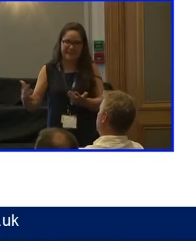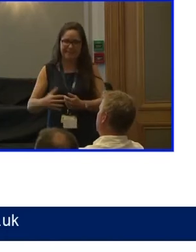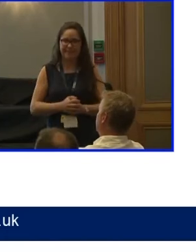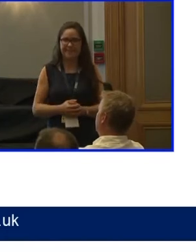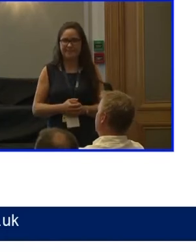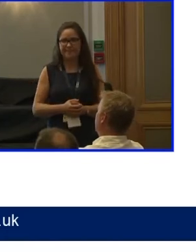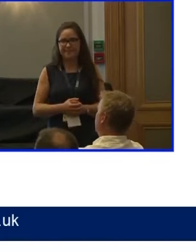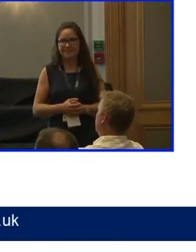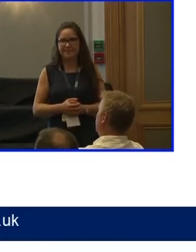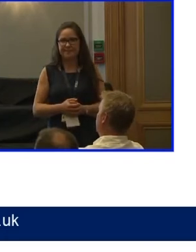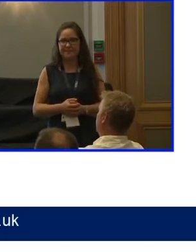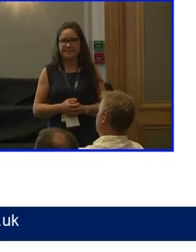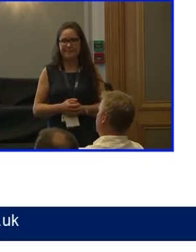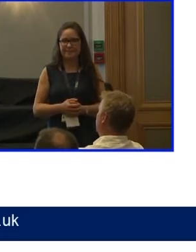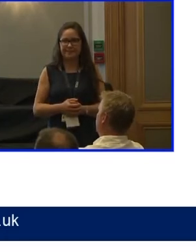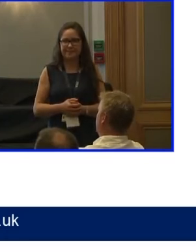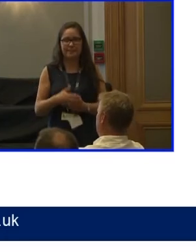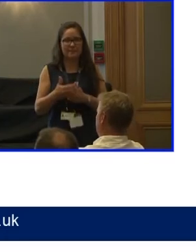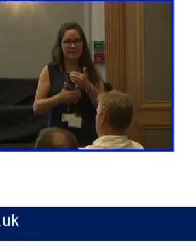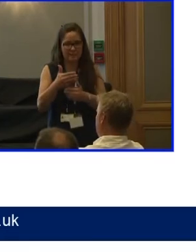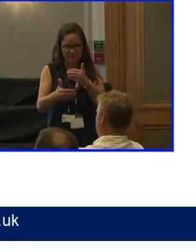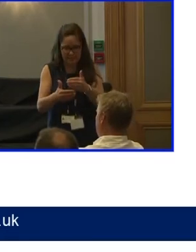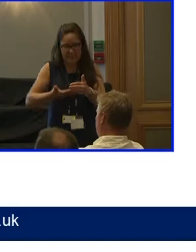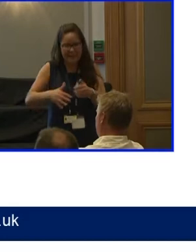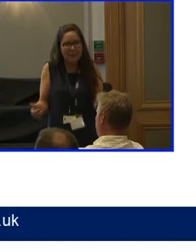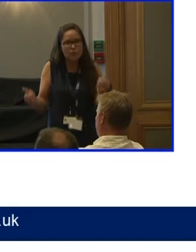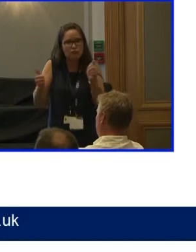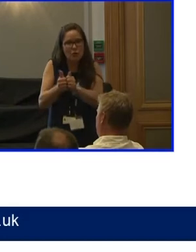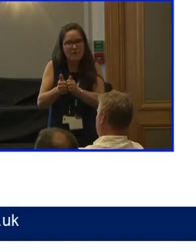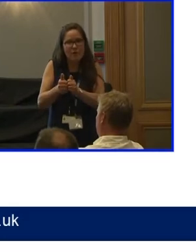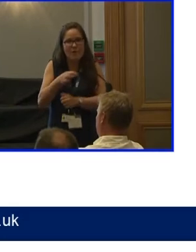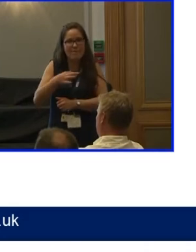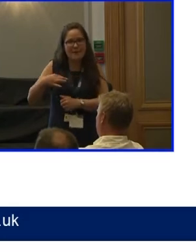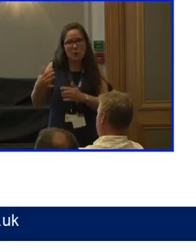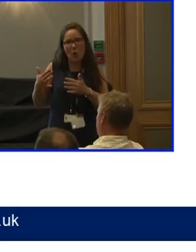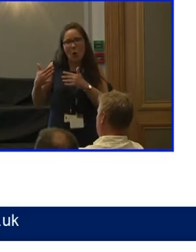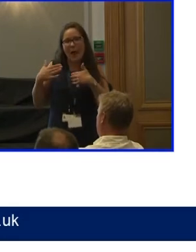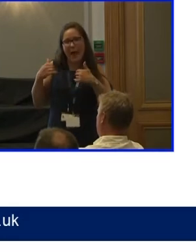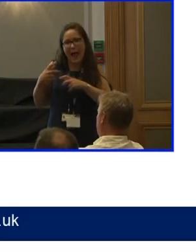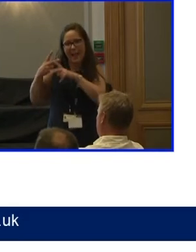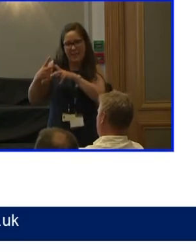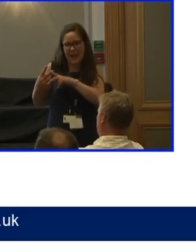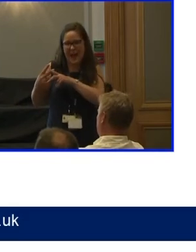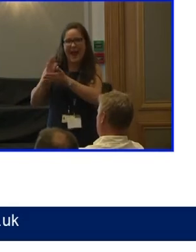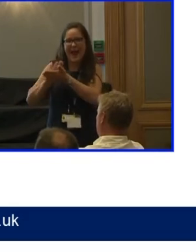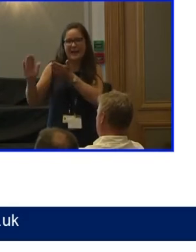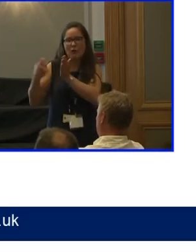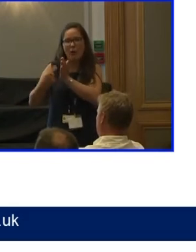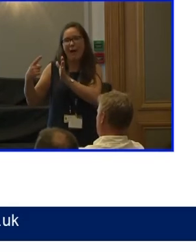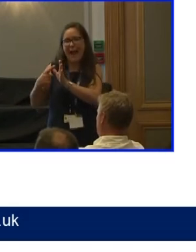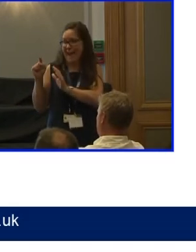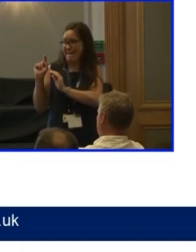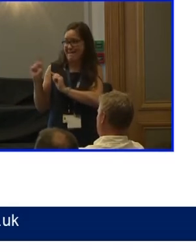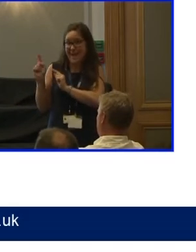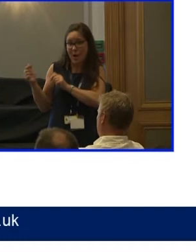You then also need to get approval from the Medicines Healthcare Products Regulation Agency, or the MHRA. And the MHRA provides clinical